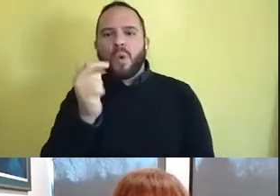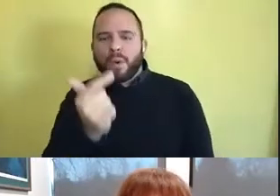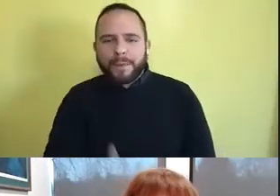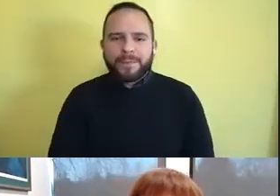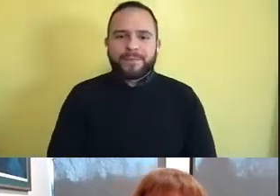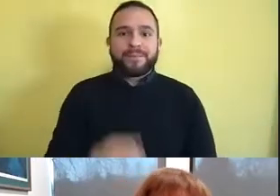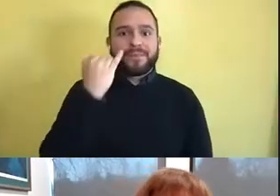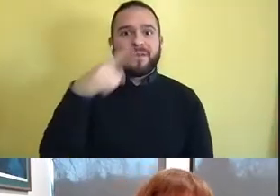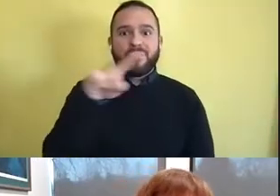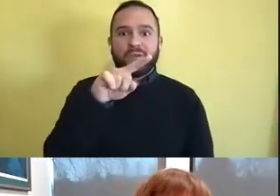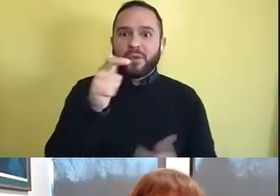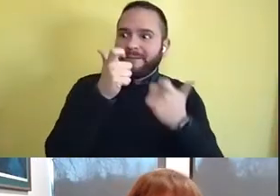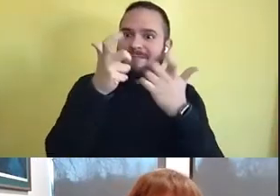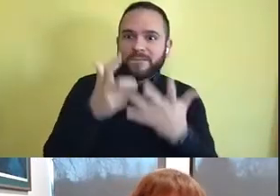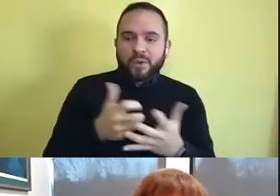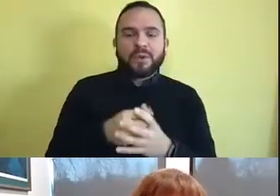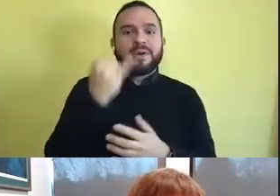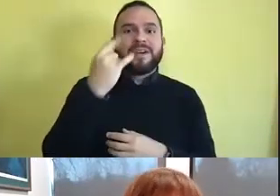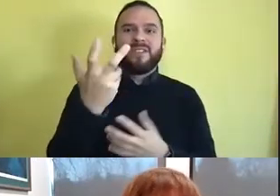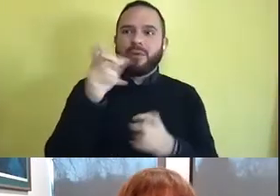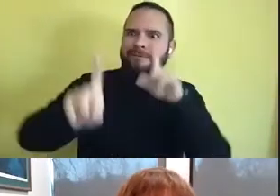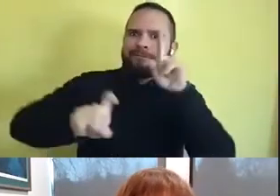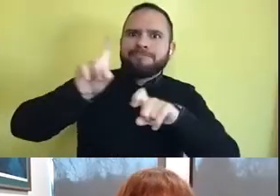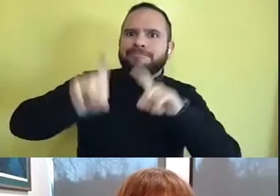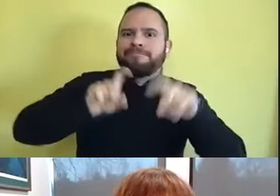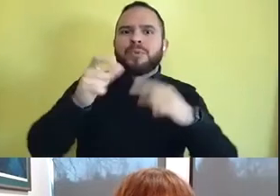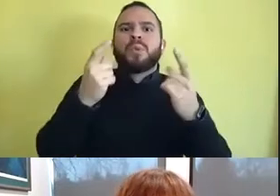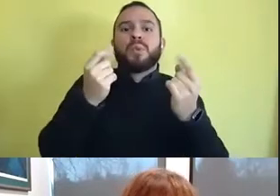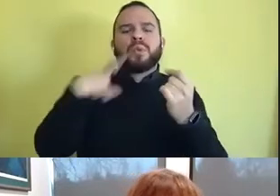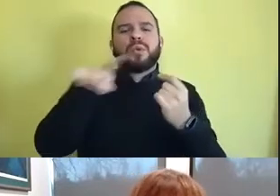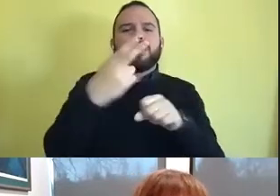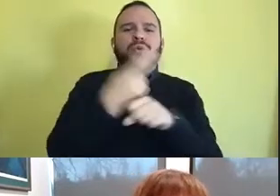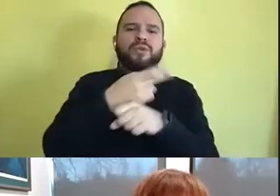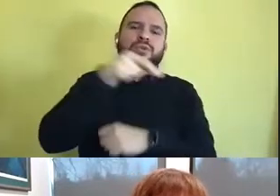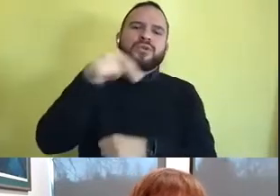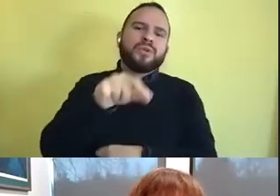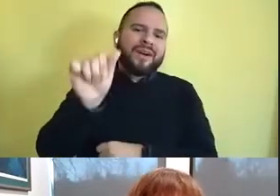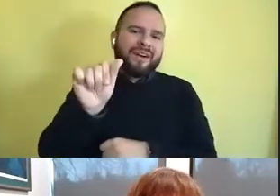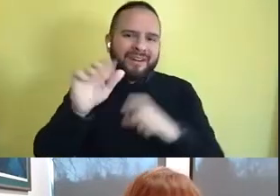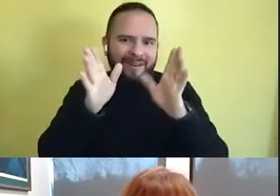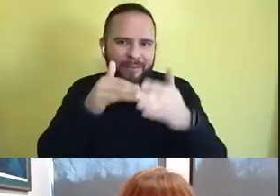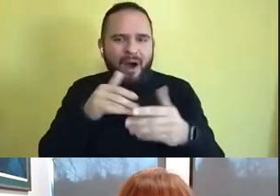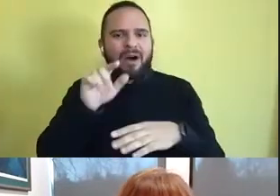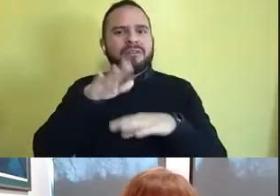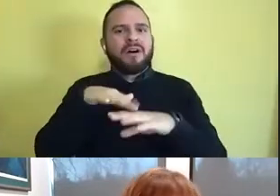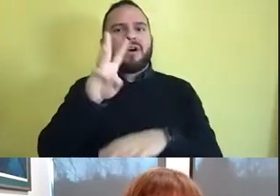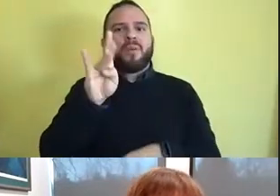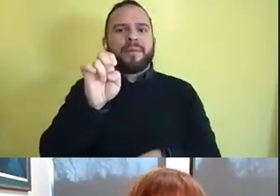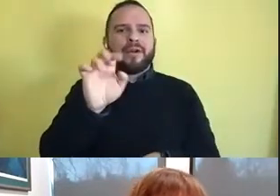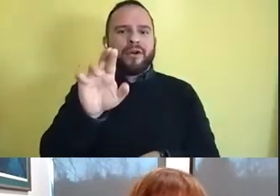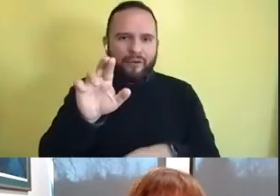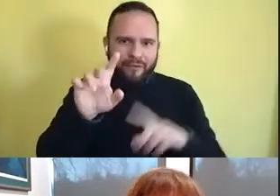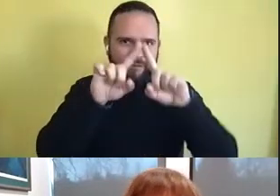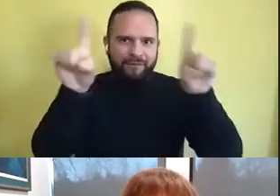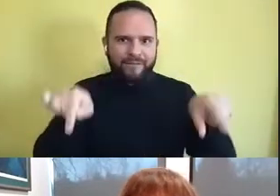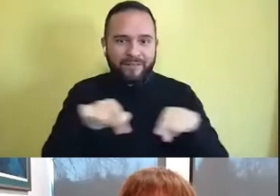a viewer. So to ask Q&A questions, you're going to be using the Q&A box on your webinar screen. We'll